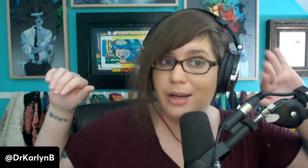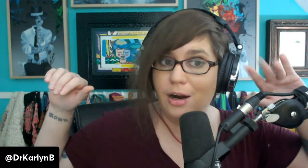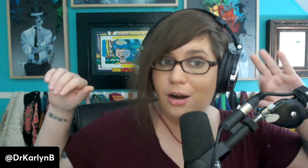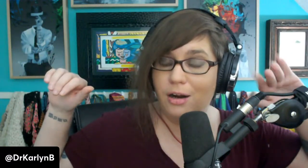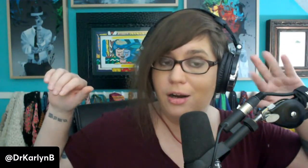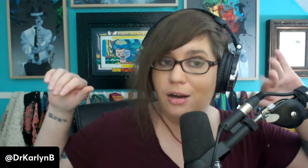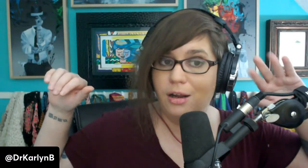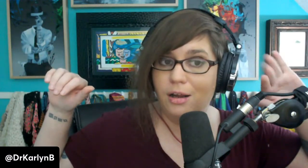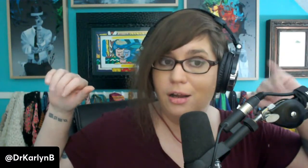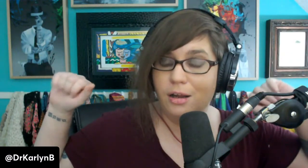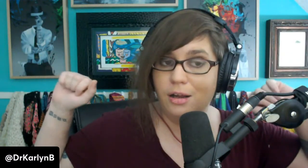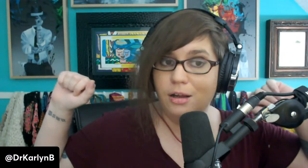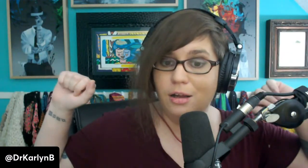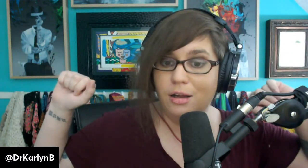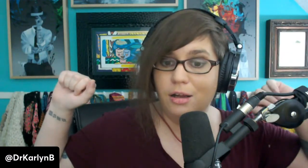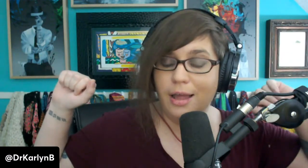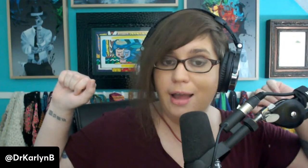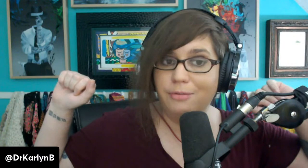over here.